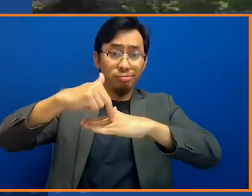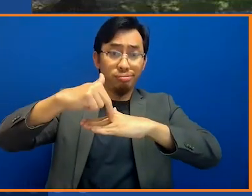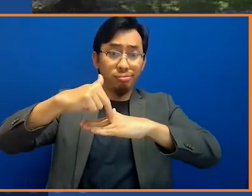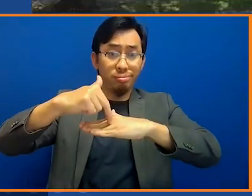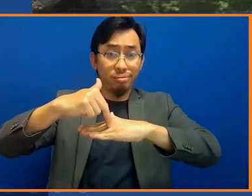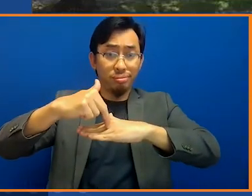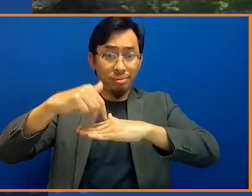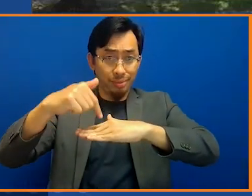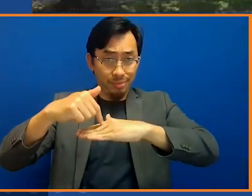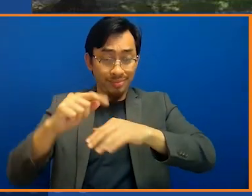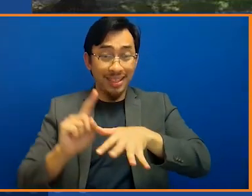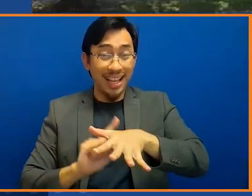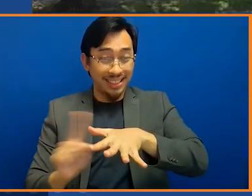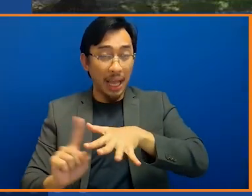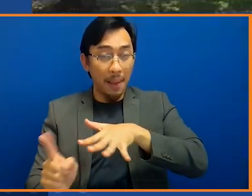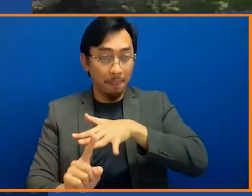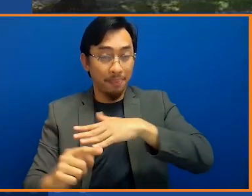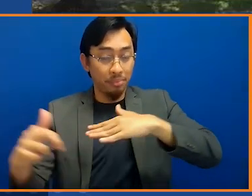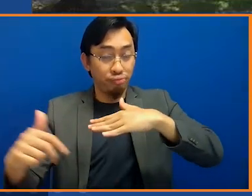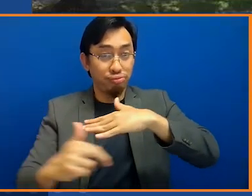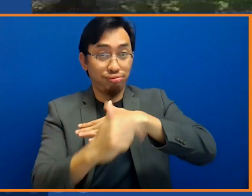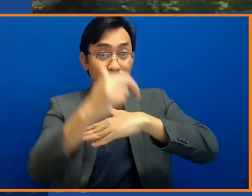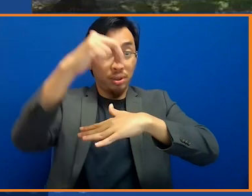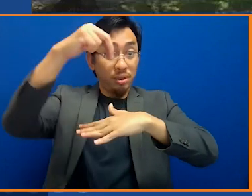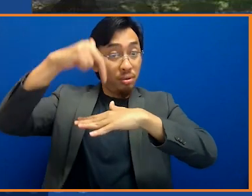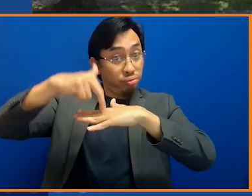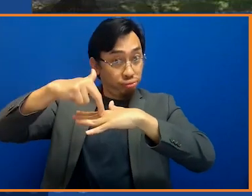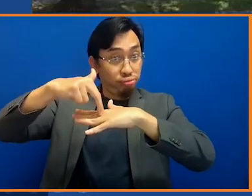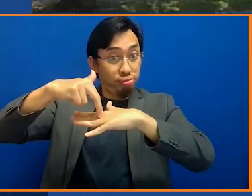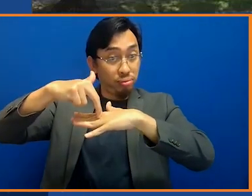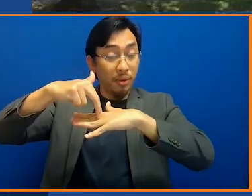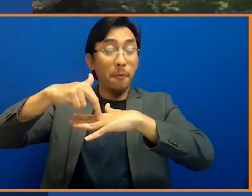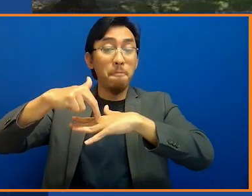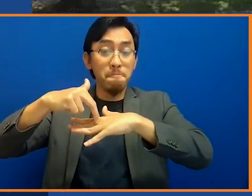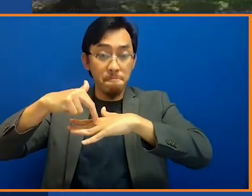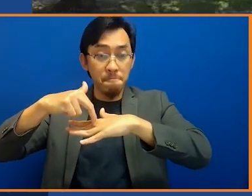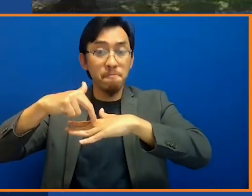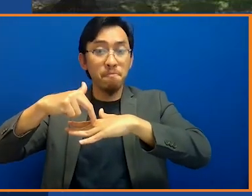this shop to be as an alternative escape building.